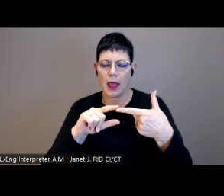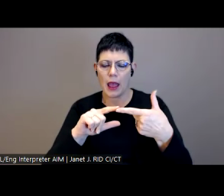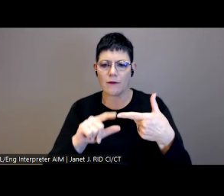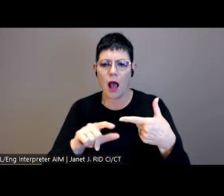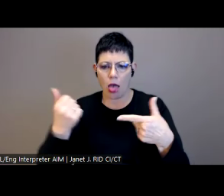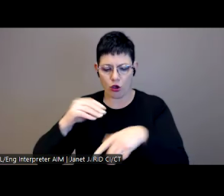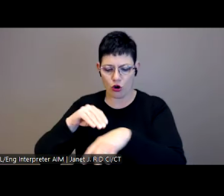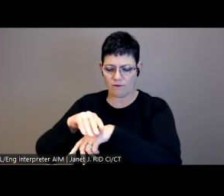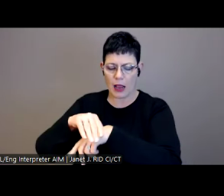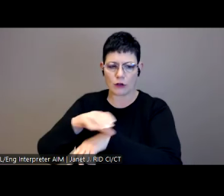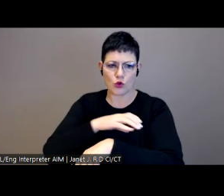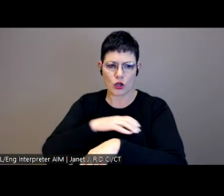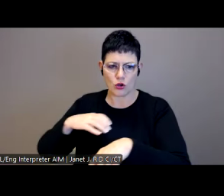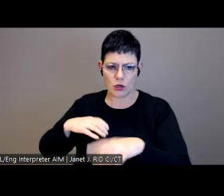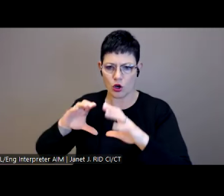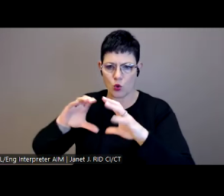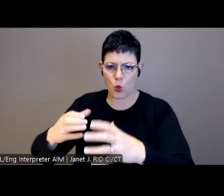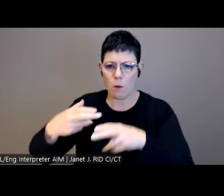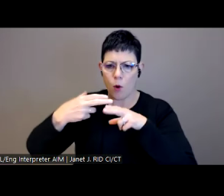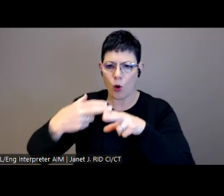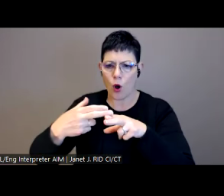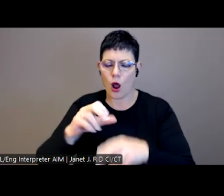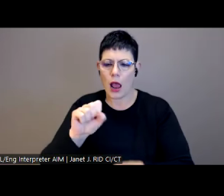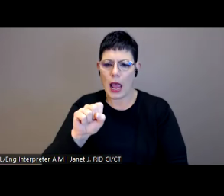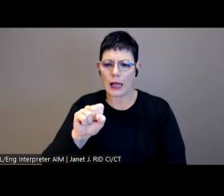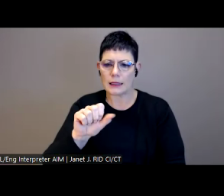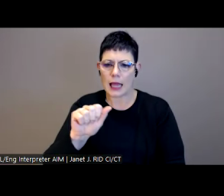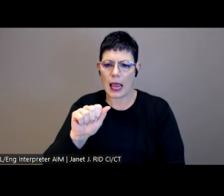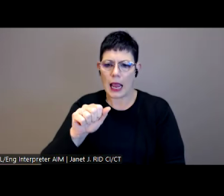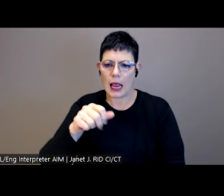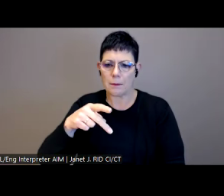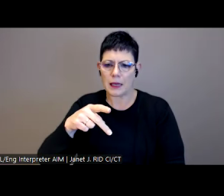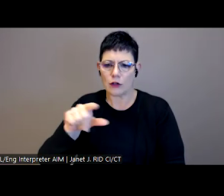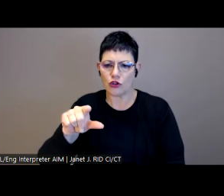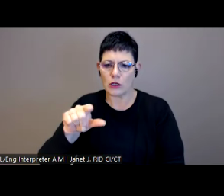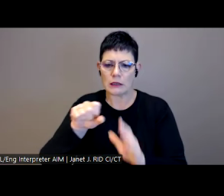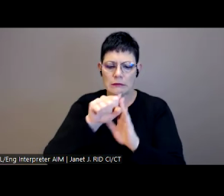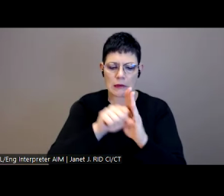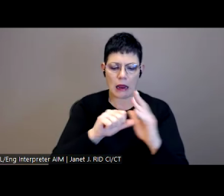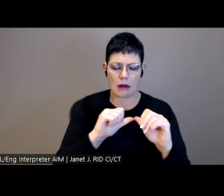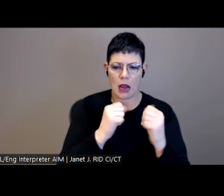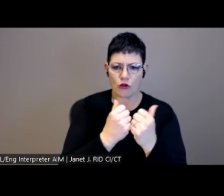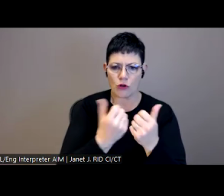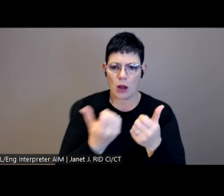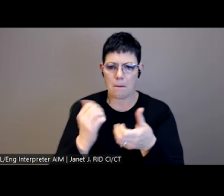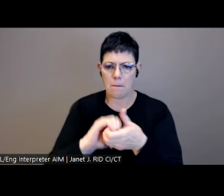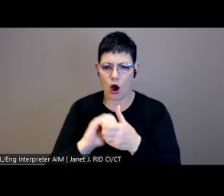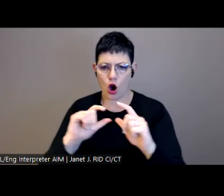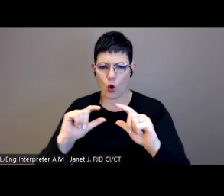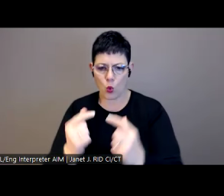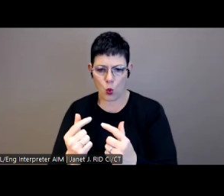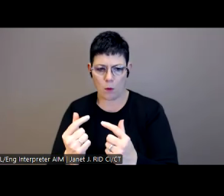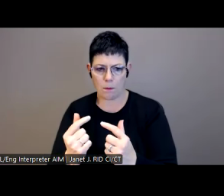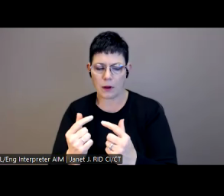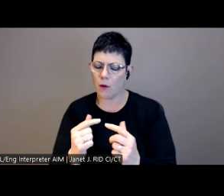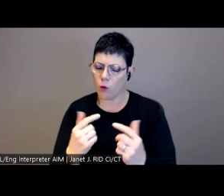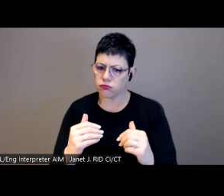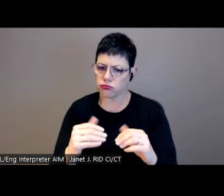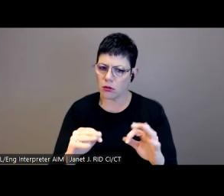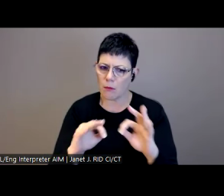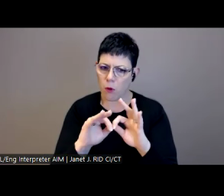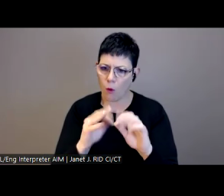group, called the State Agency Partnership Group. Very important today, as you'll see